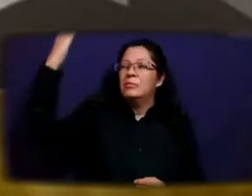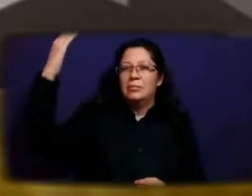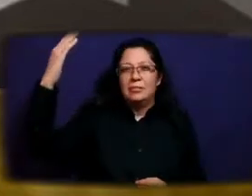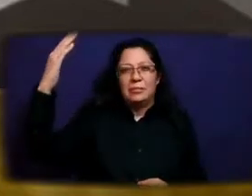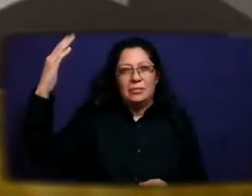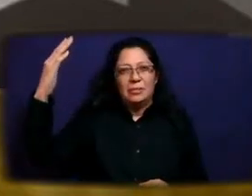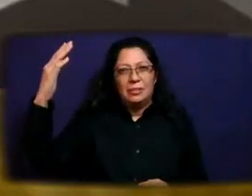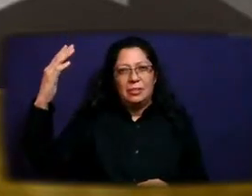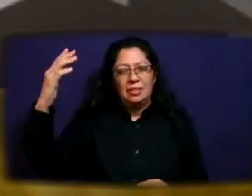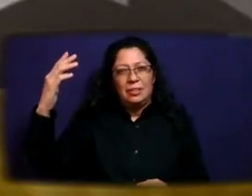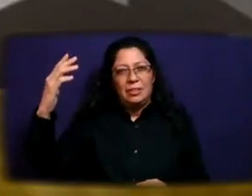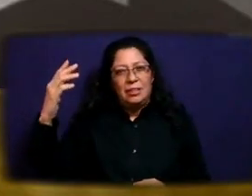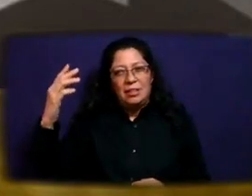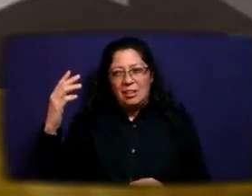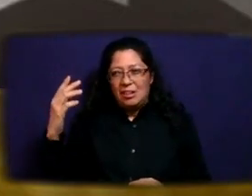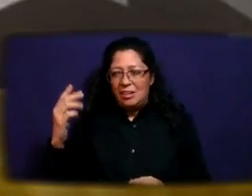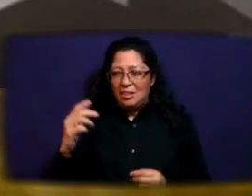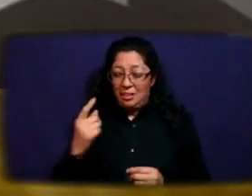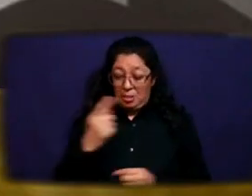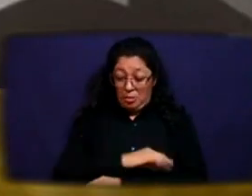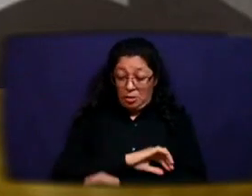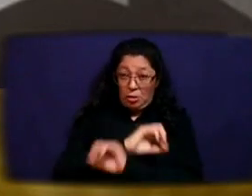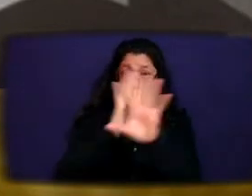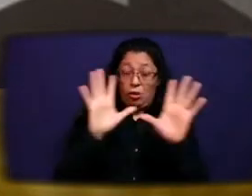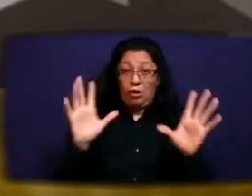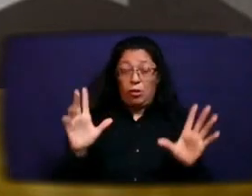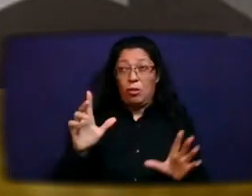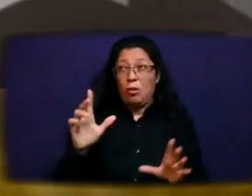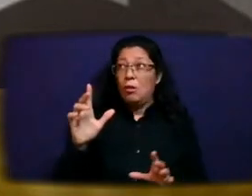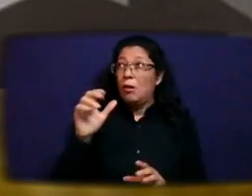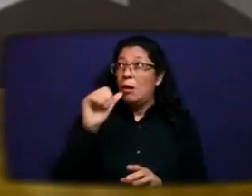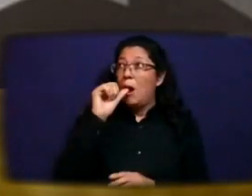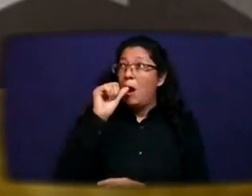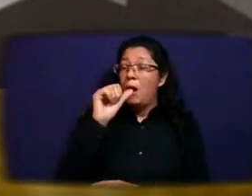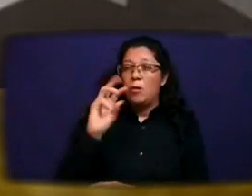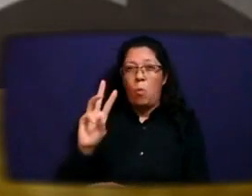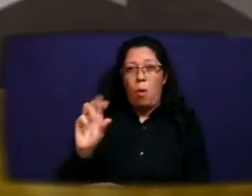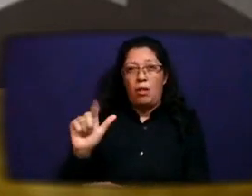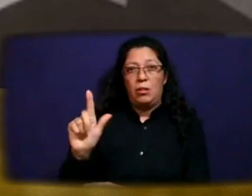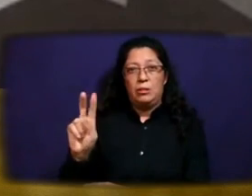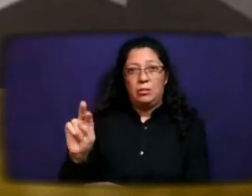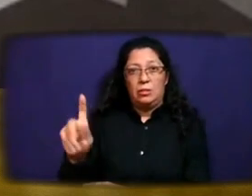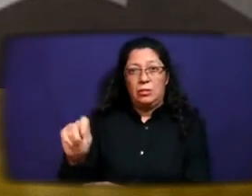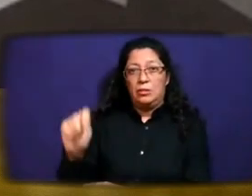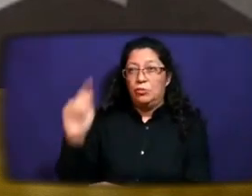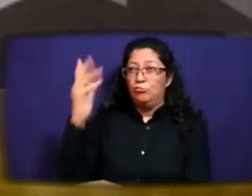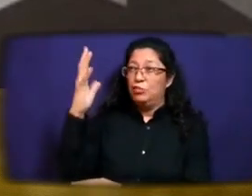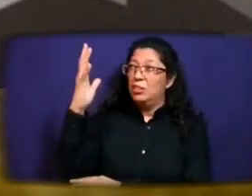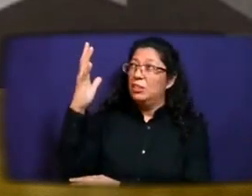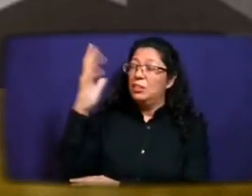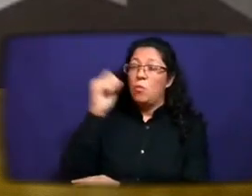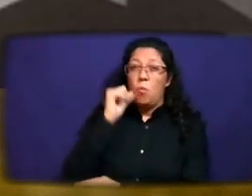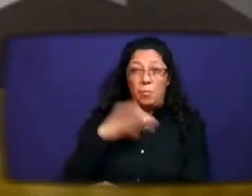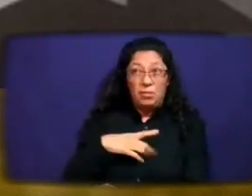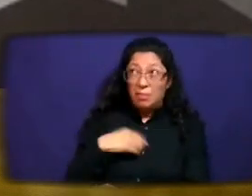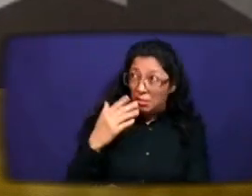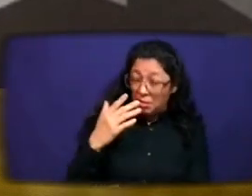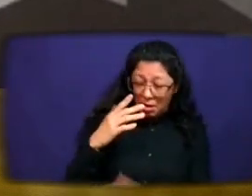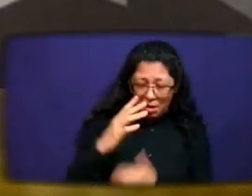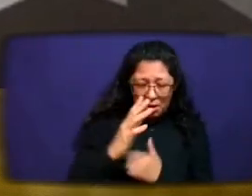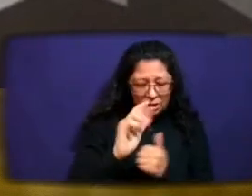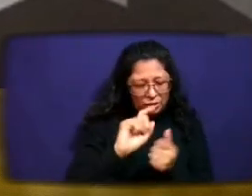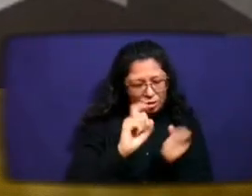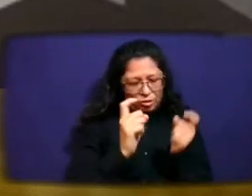tree. A woman in the walnut tree turned butterfly. A